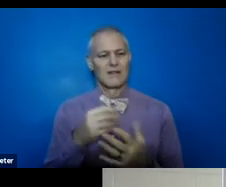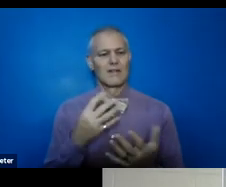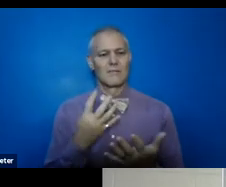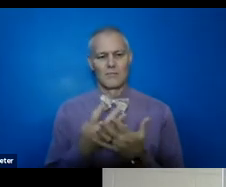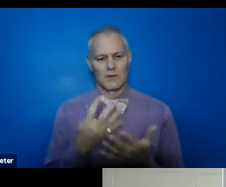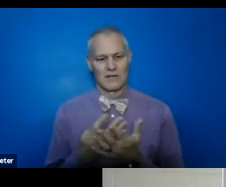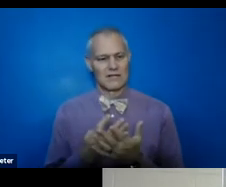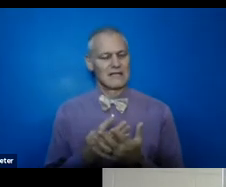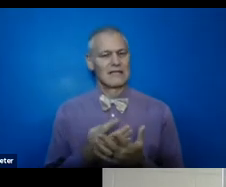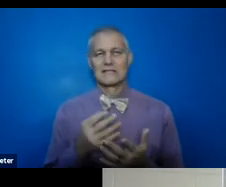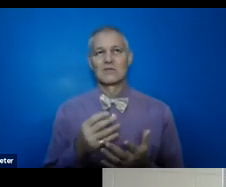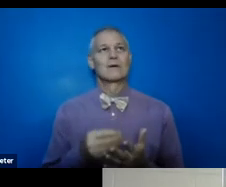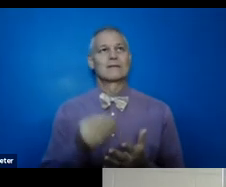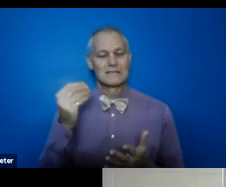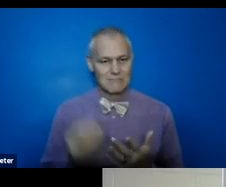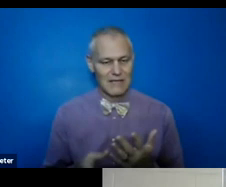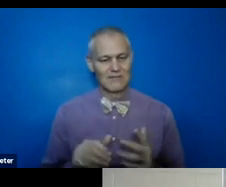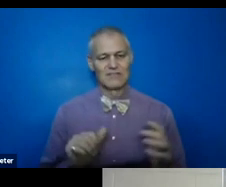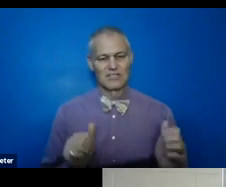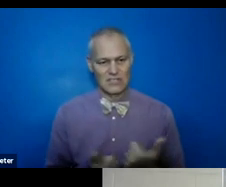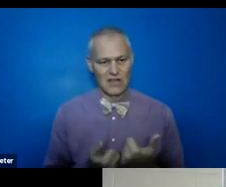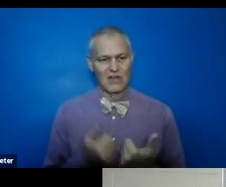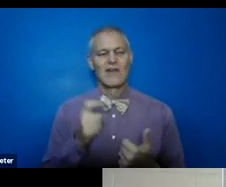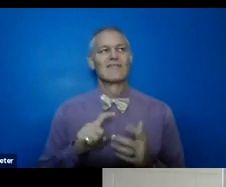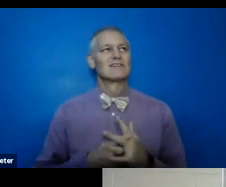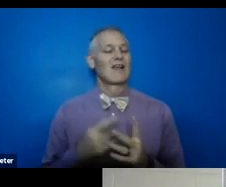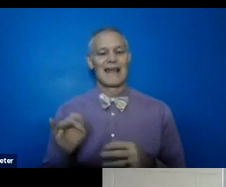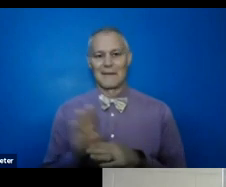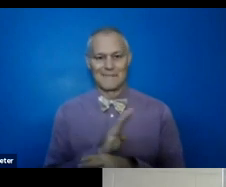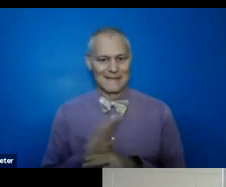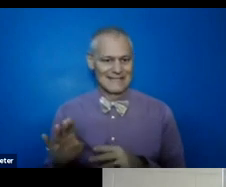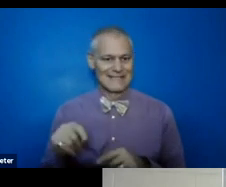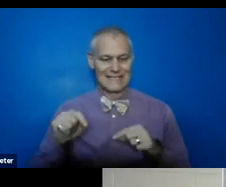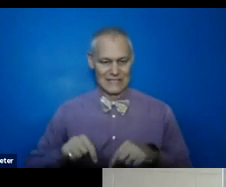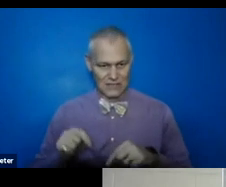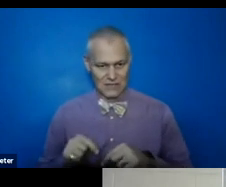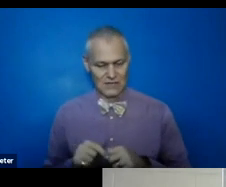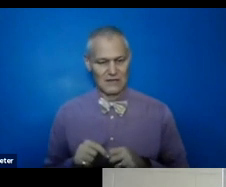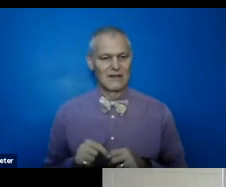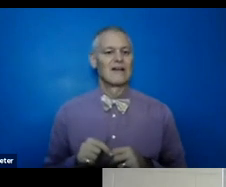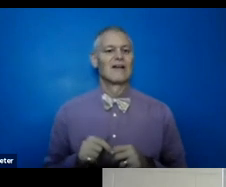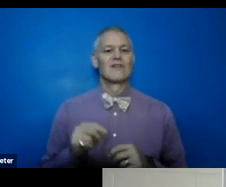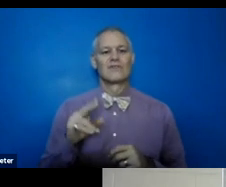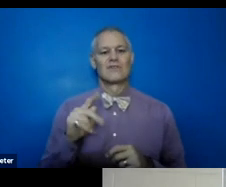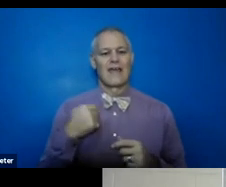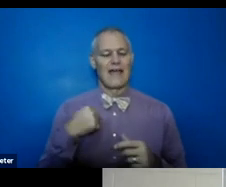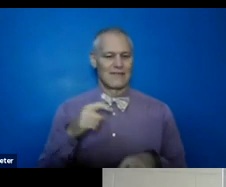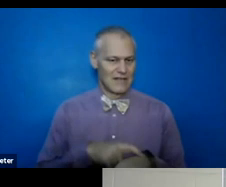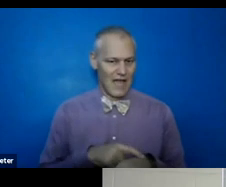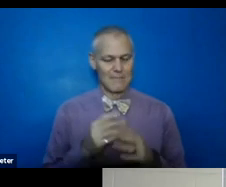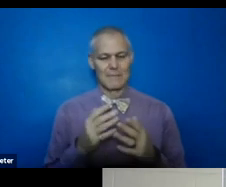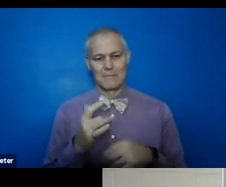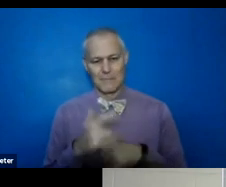so expensive and so challenging. You literally have to start a business, like I did, have to start a business out here in order to have the time and space with